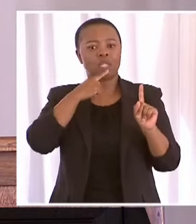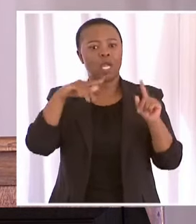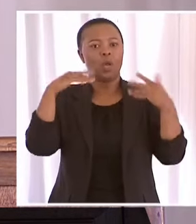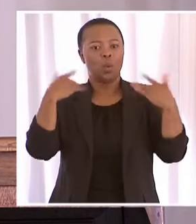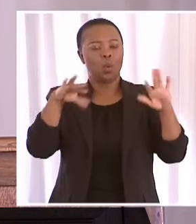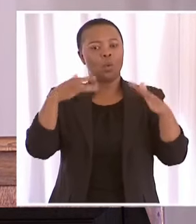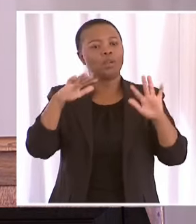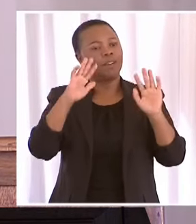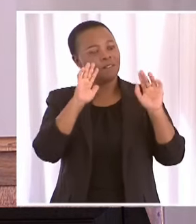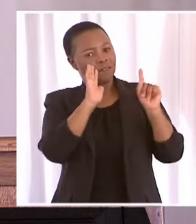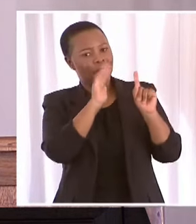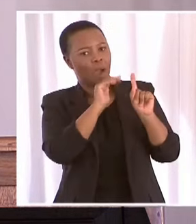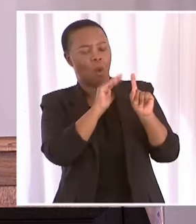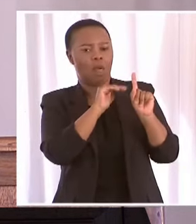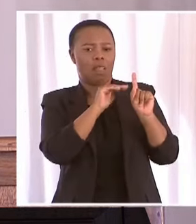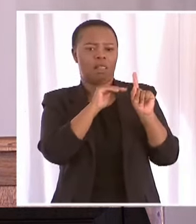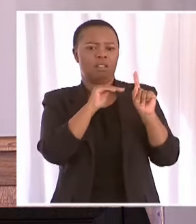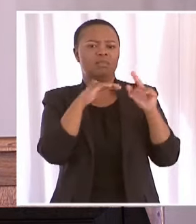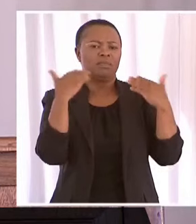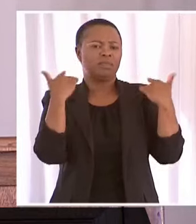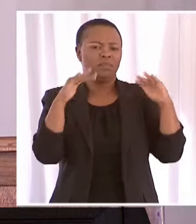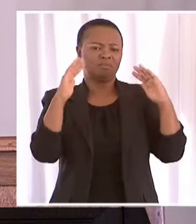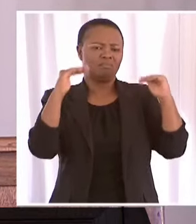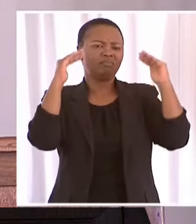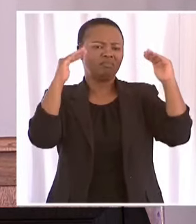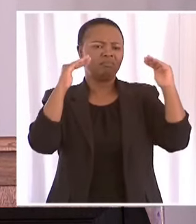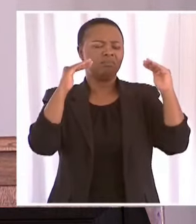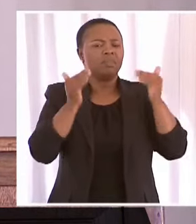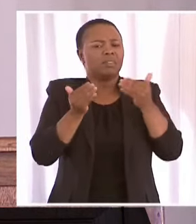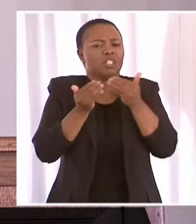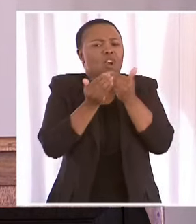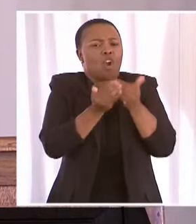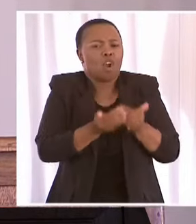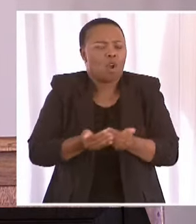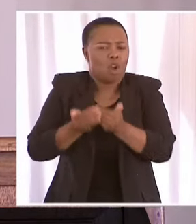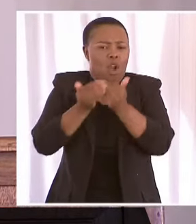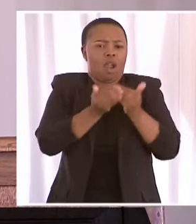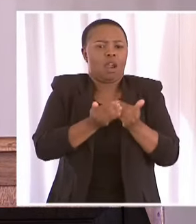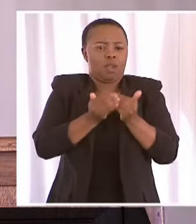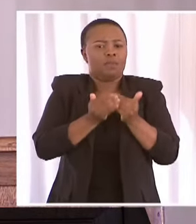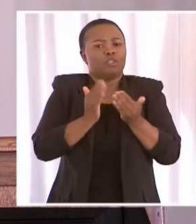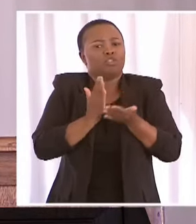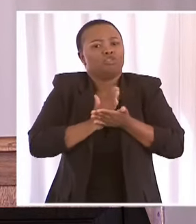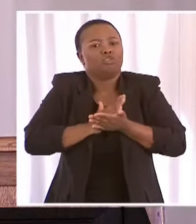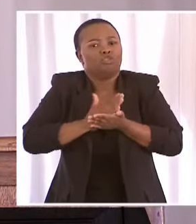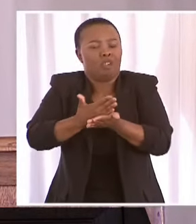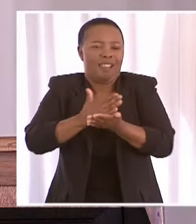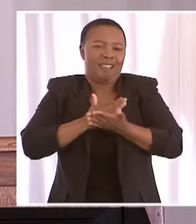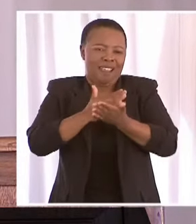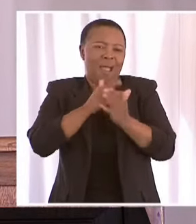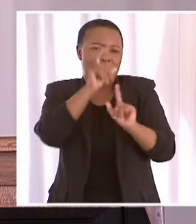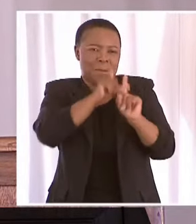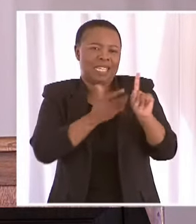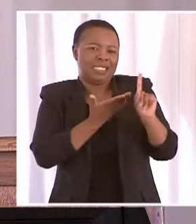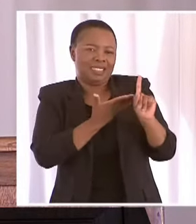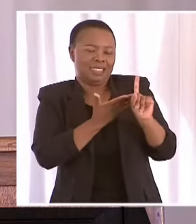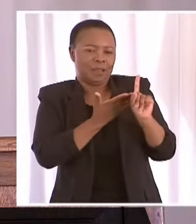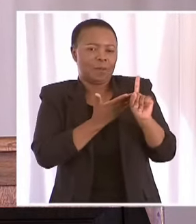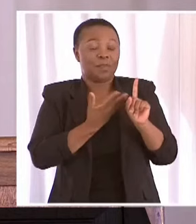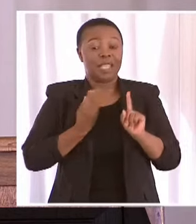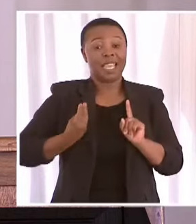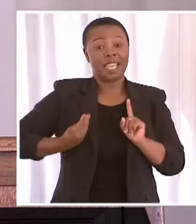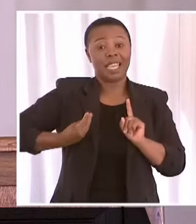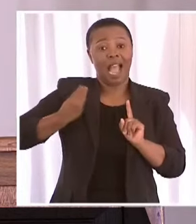to a modest, caring and sharing person, a mentor to many young